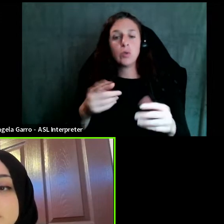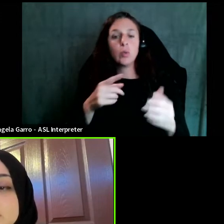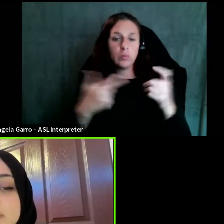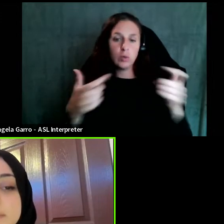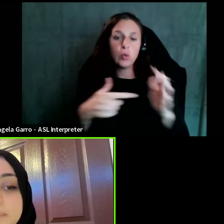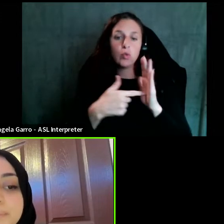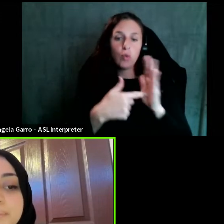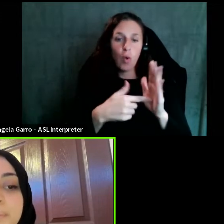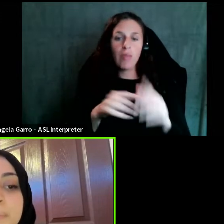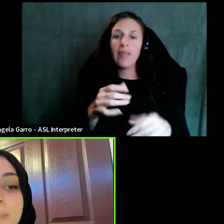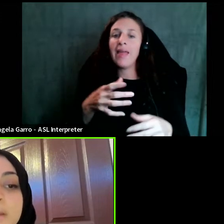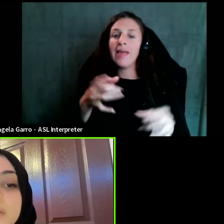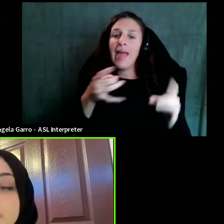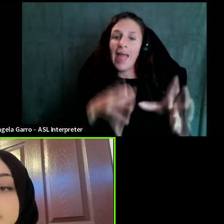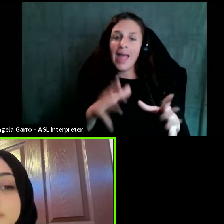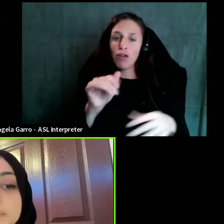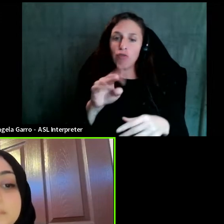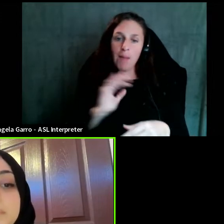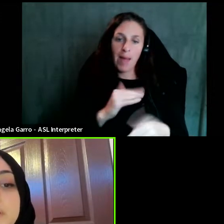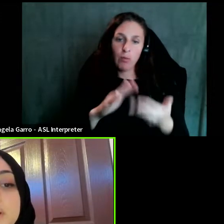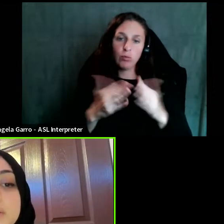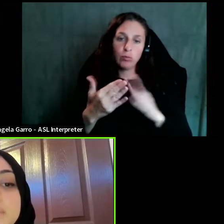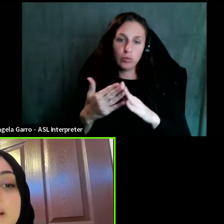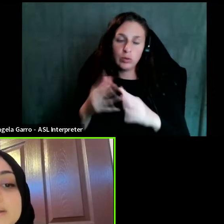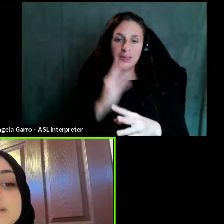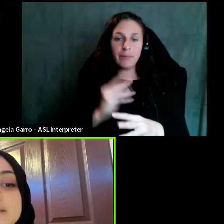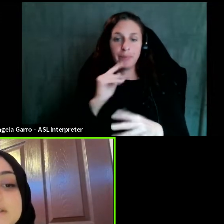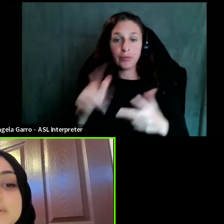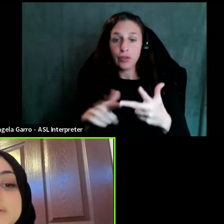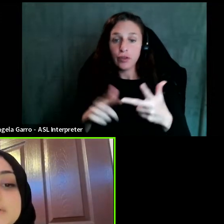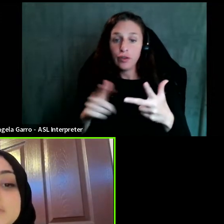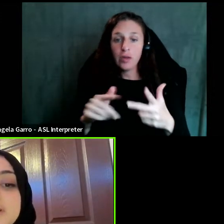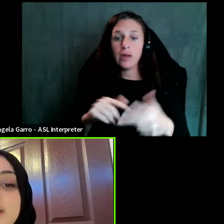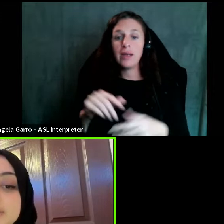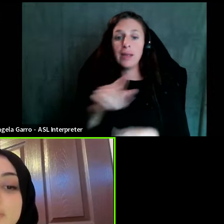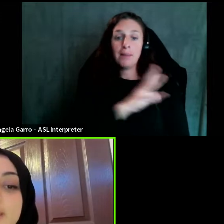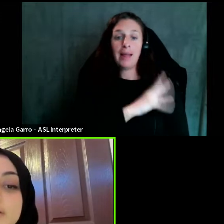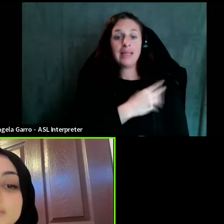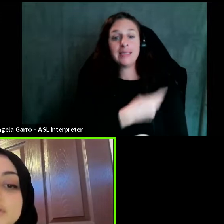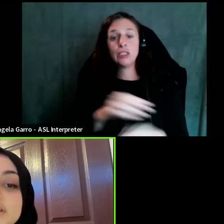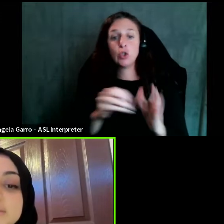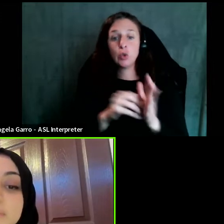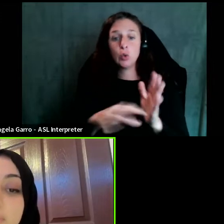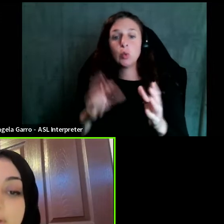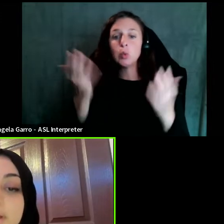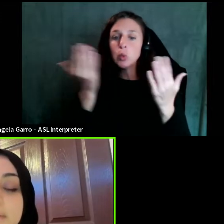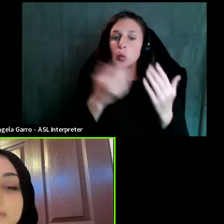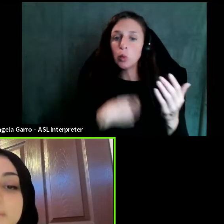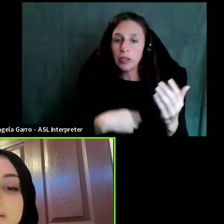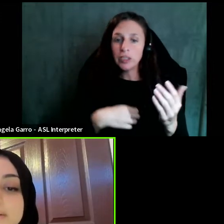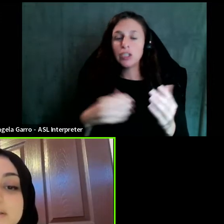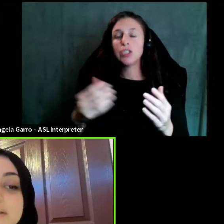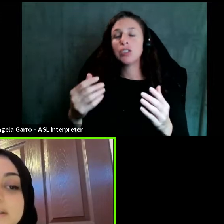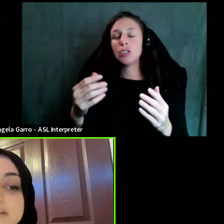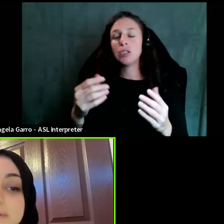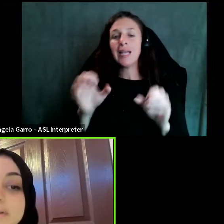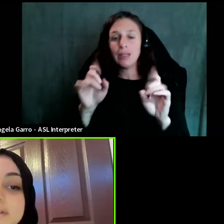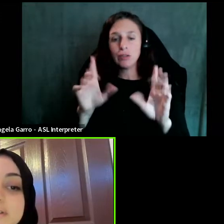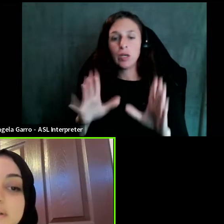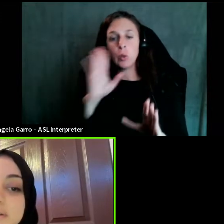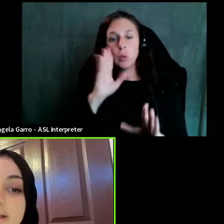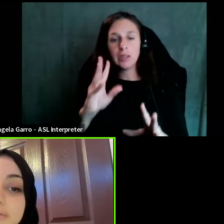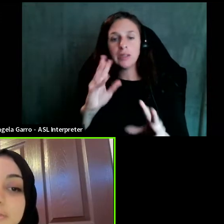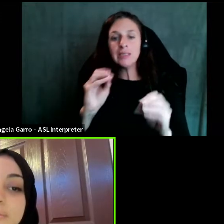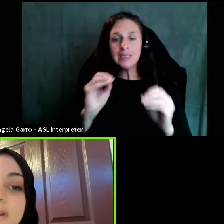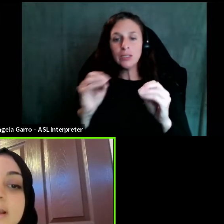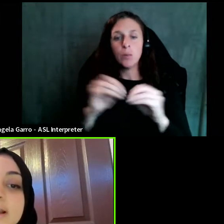are experiencing. Third, Palestinian students wish that educators would teach more about the Palestinian